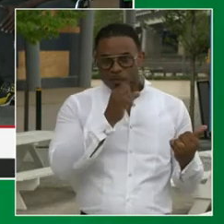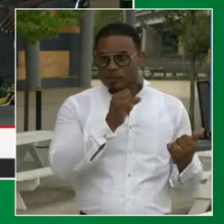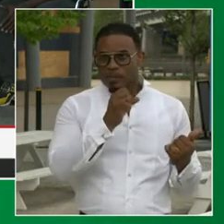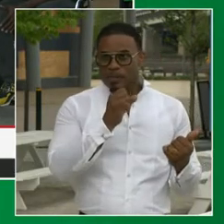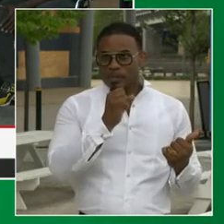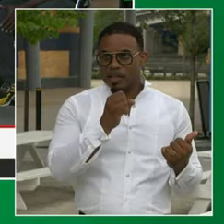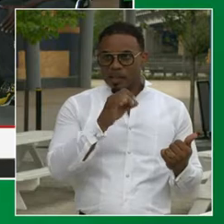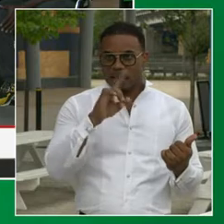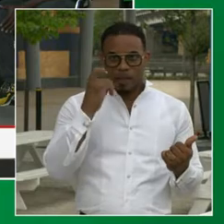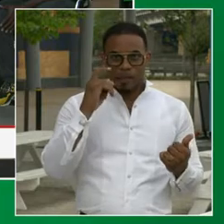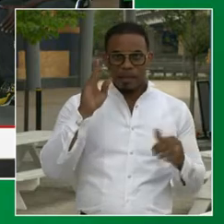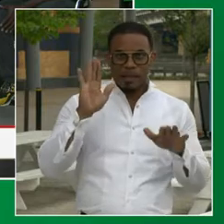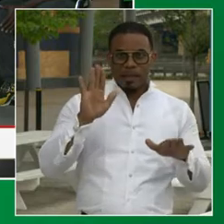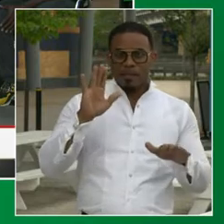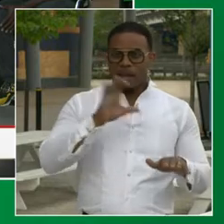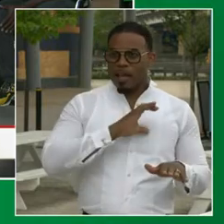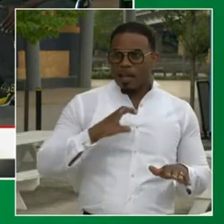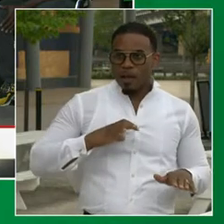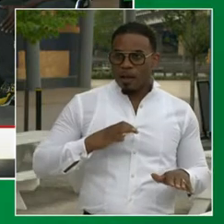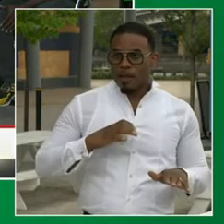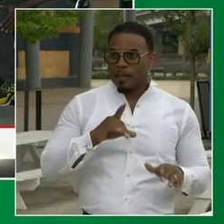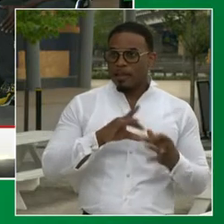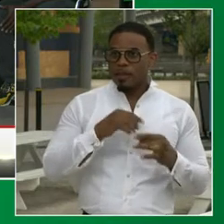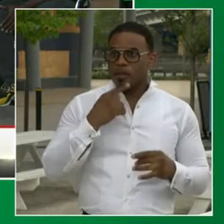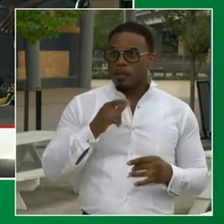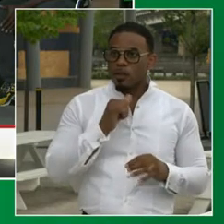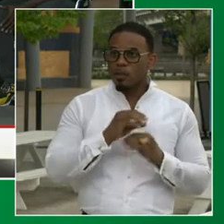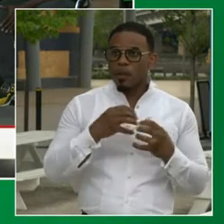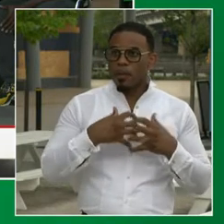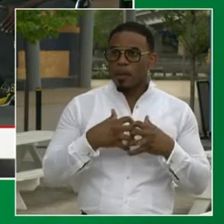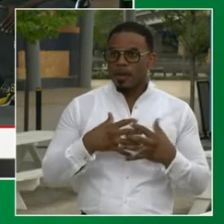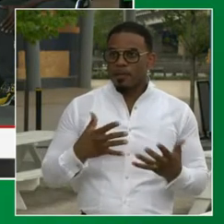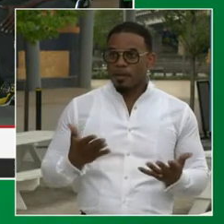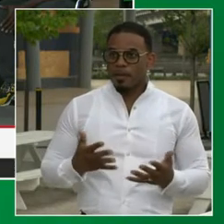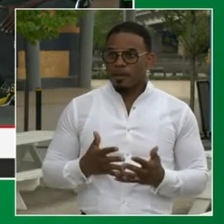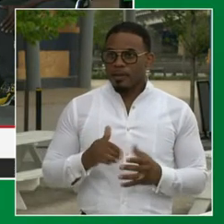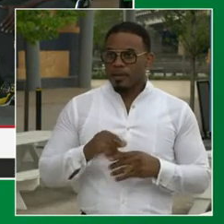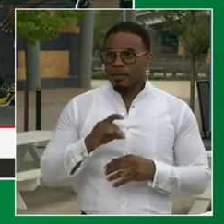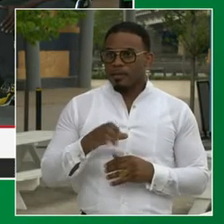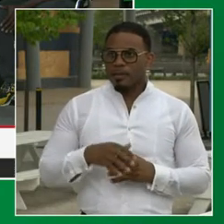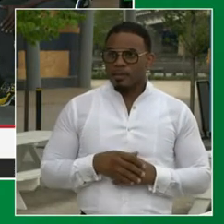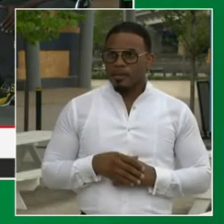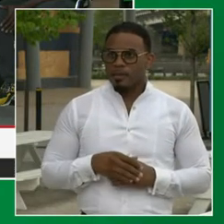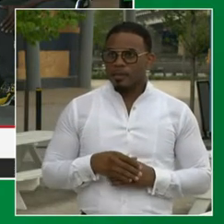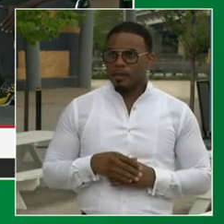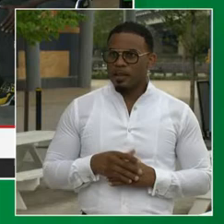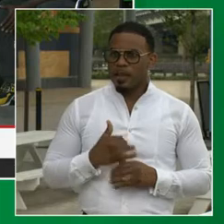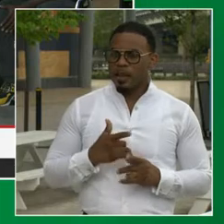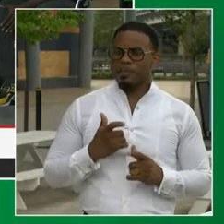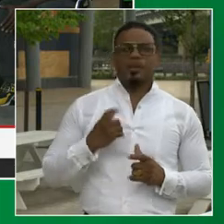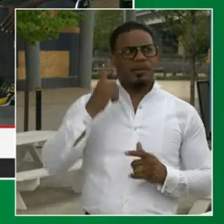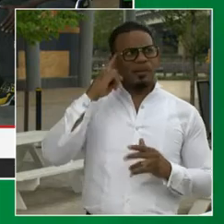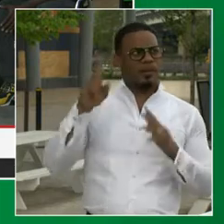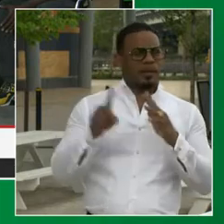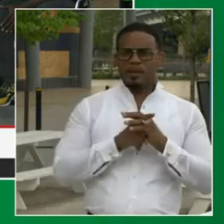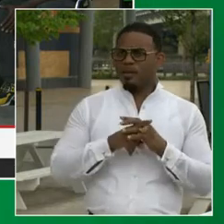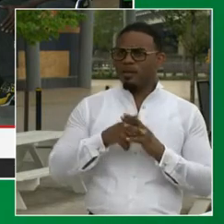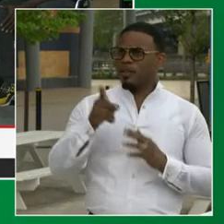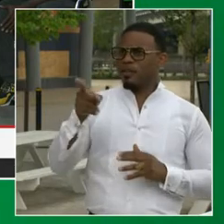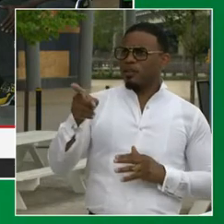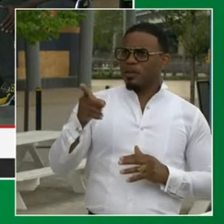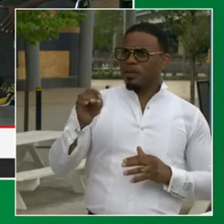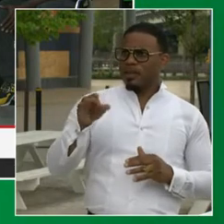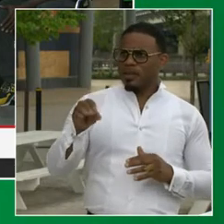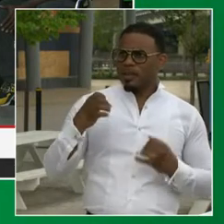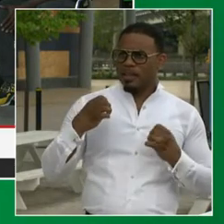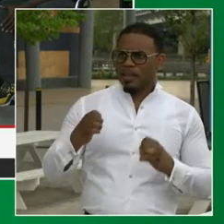Capitol Street, testifying at Congress, and they said to her there's no manufacturing in DC. Oh, wow. And I immediately thought of you and